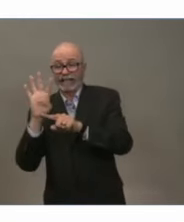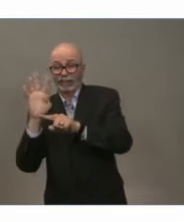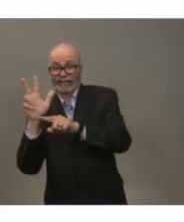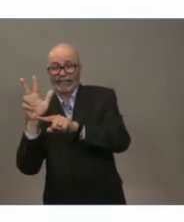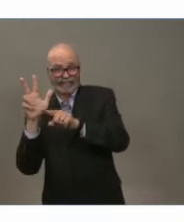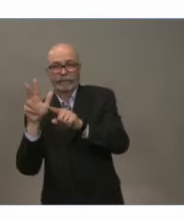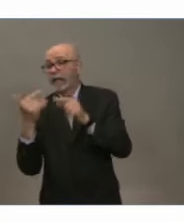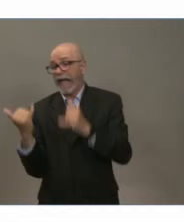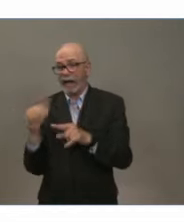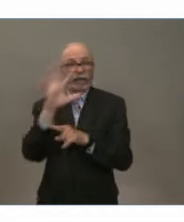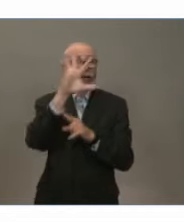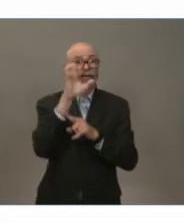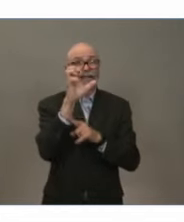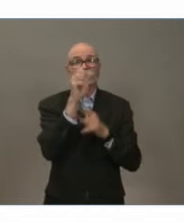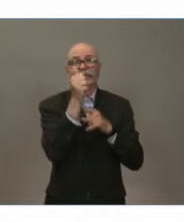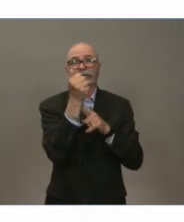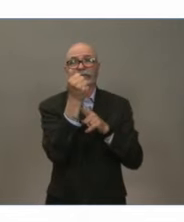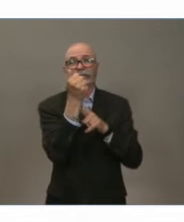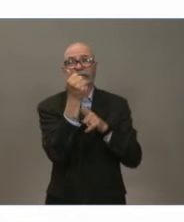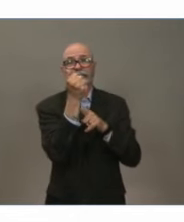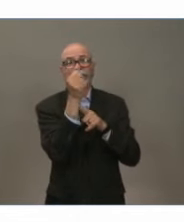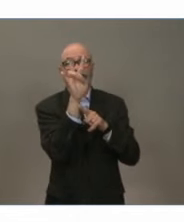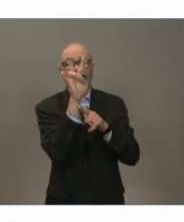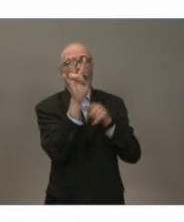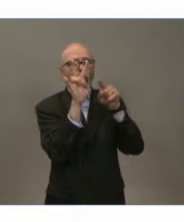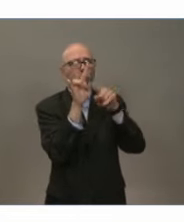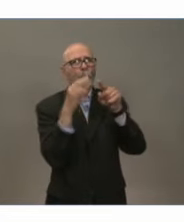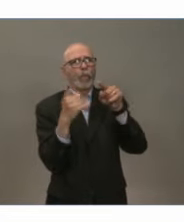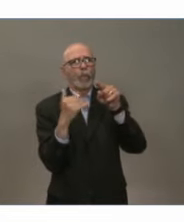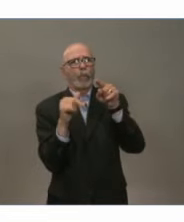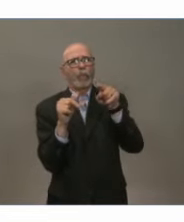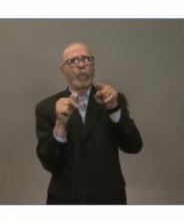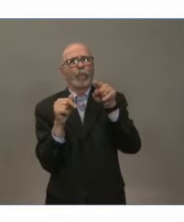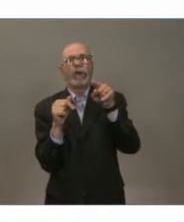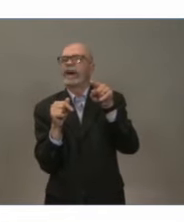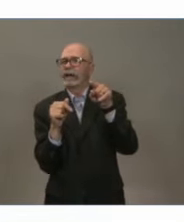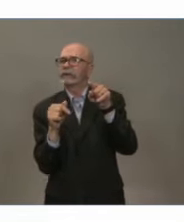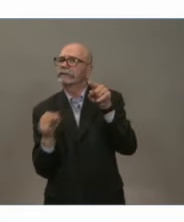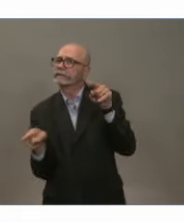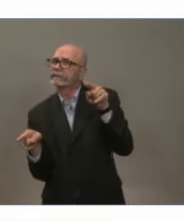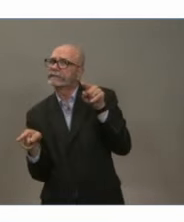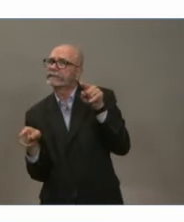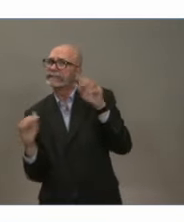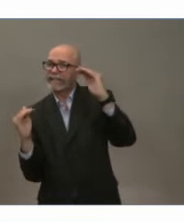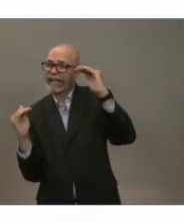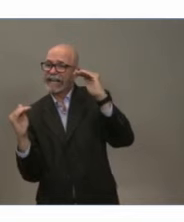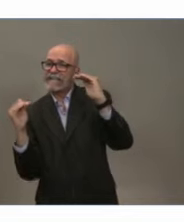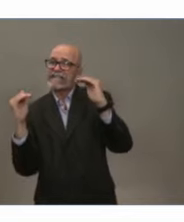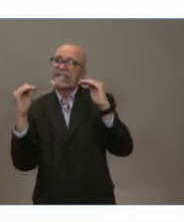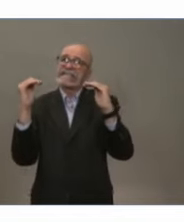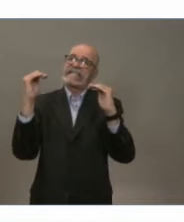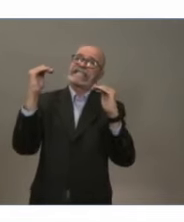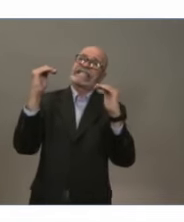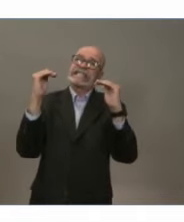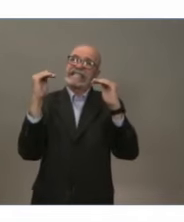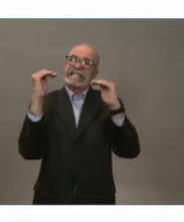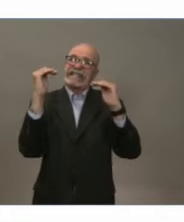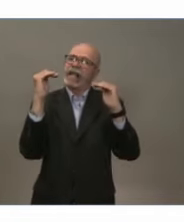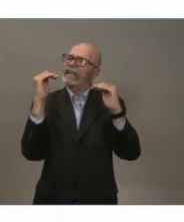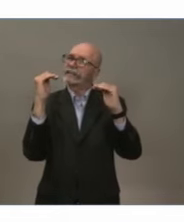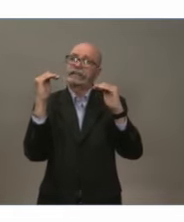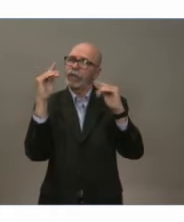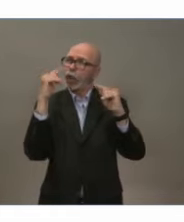life. This is why we say, I said yesterday, that we're really seeing signs that we are flattening the curve. We still